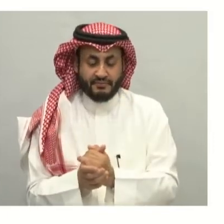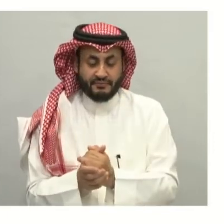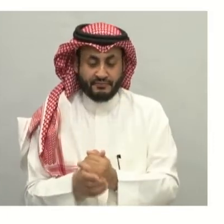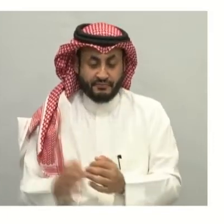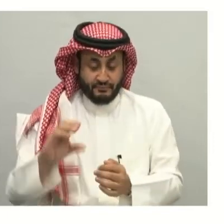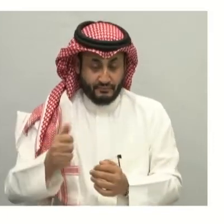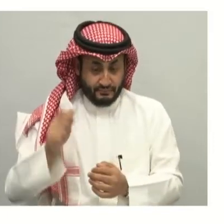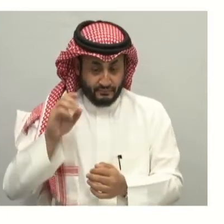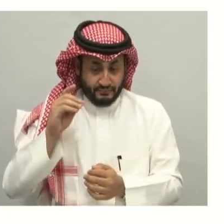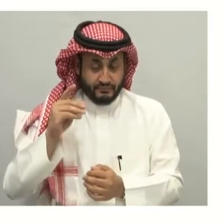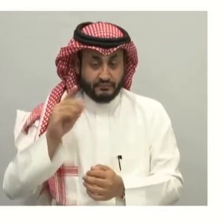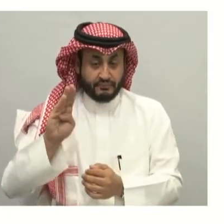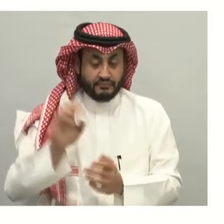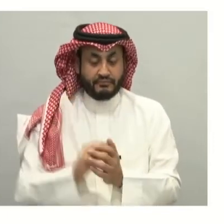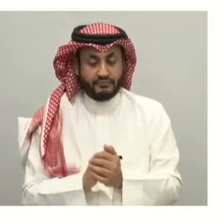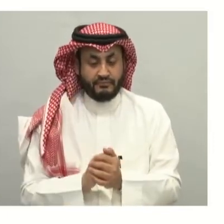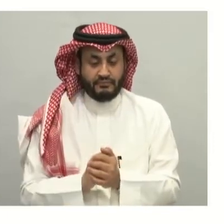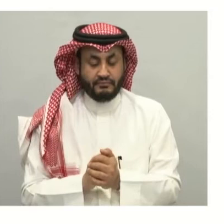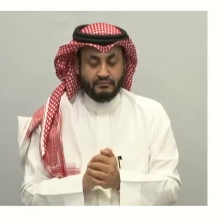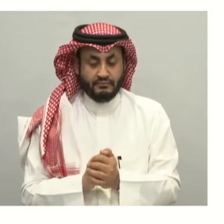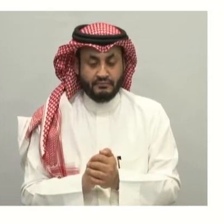Cab, cab.